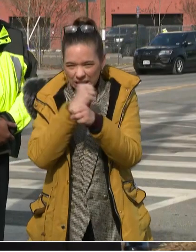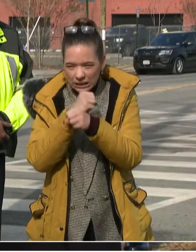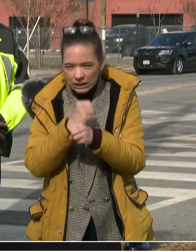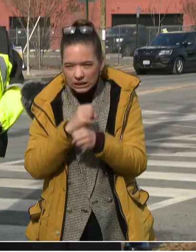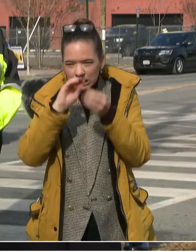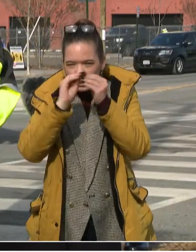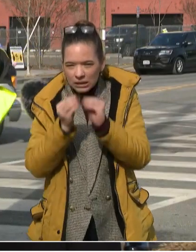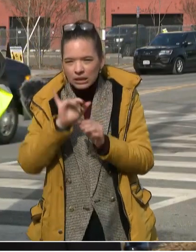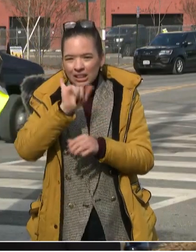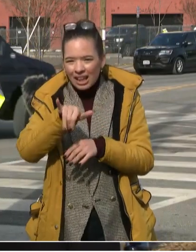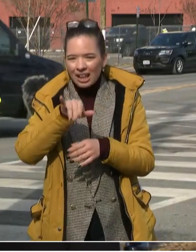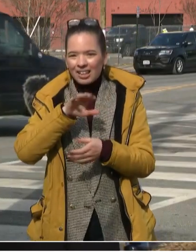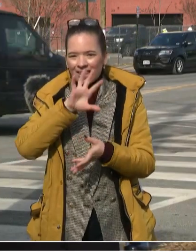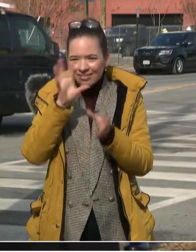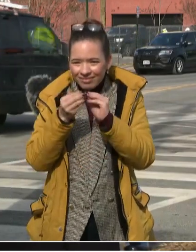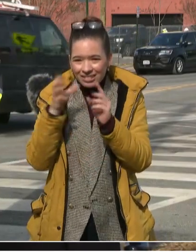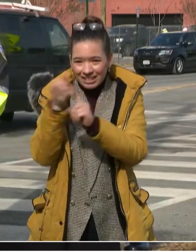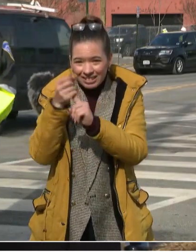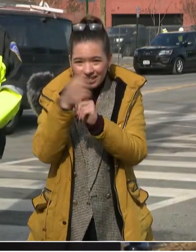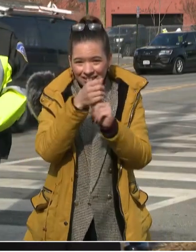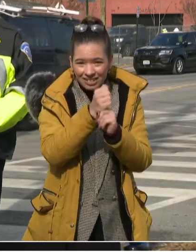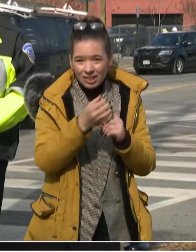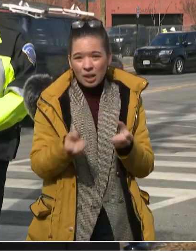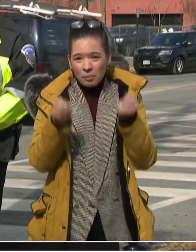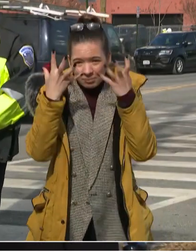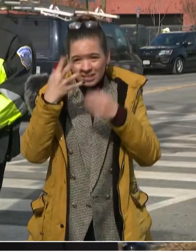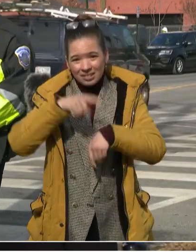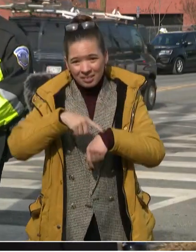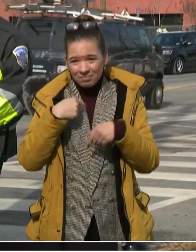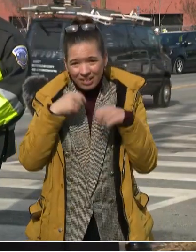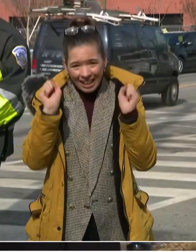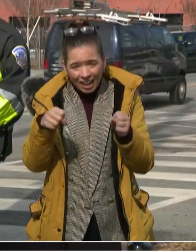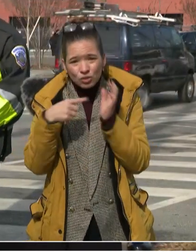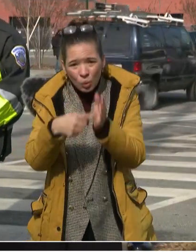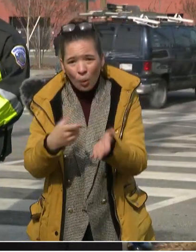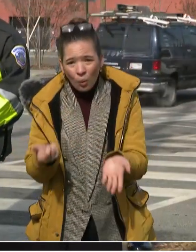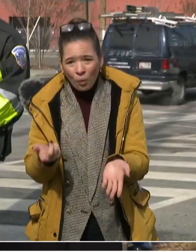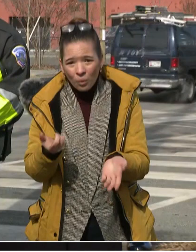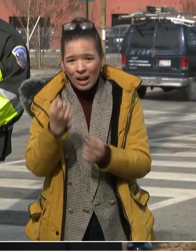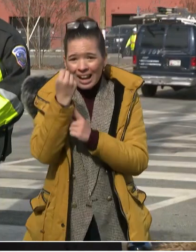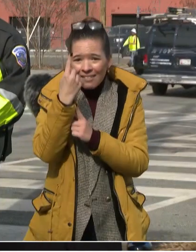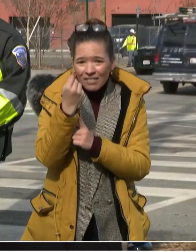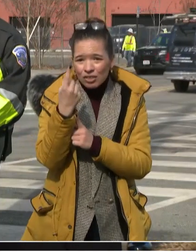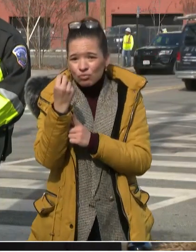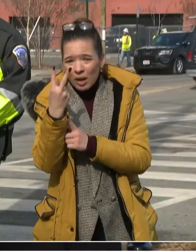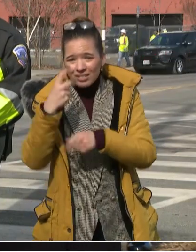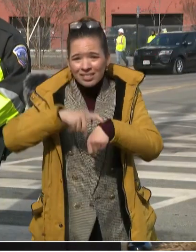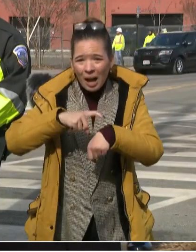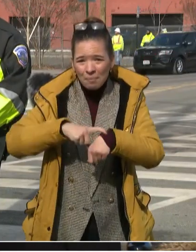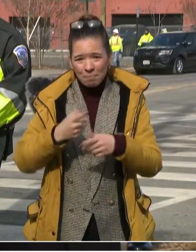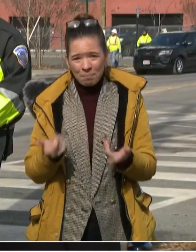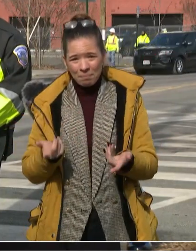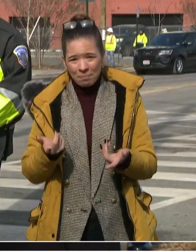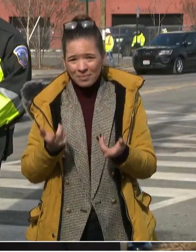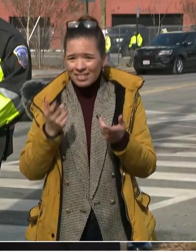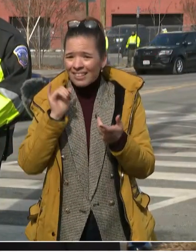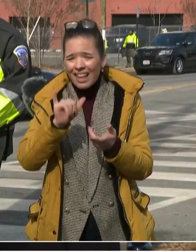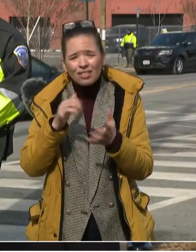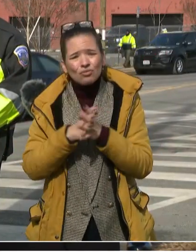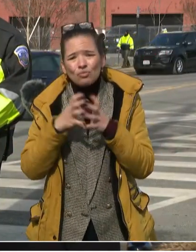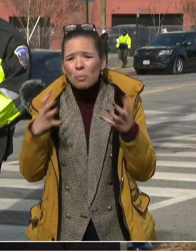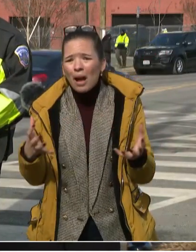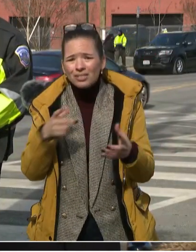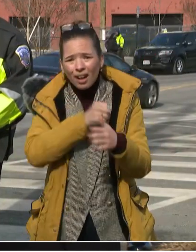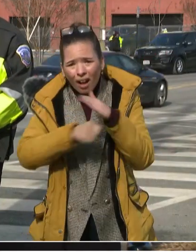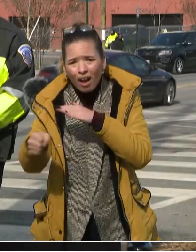juveniles who have been arrested multiple times, 10, 11, 12 times, so much that we put that into